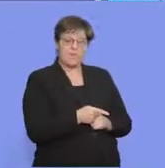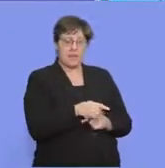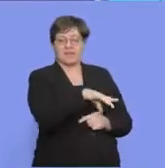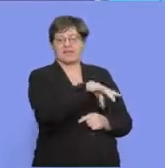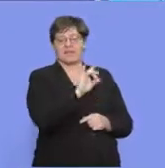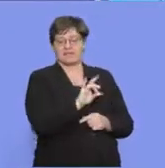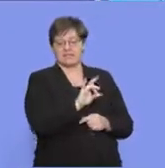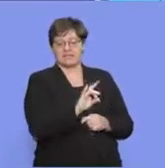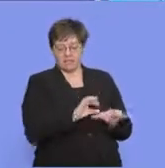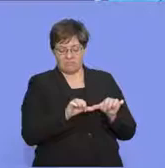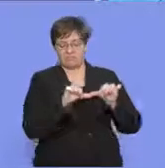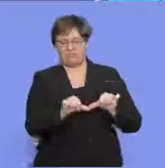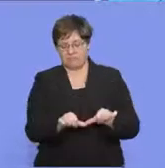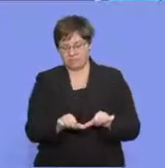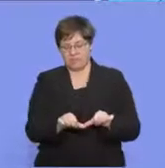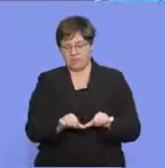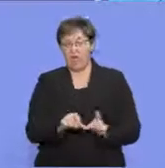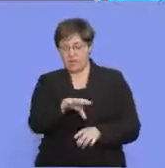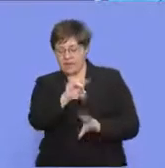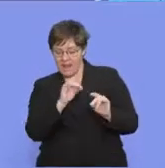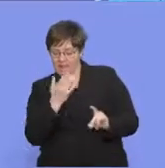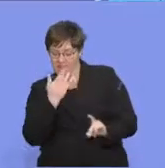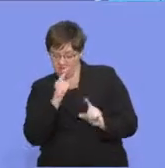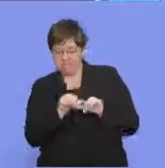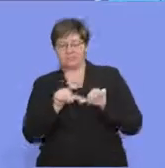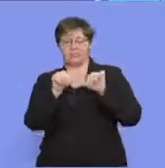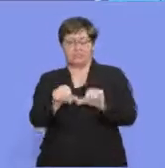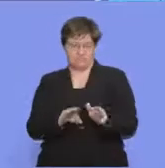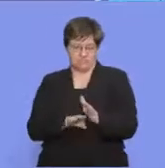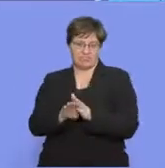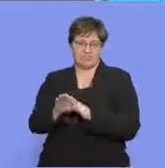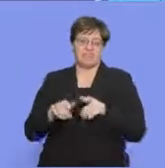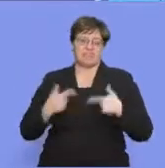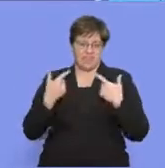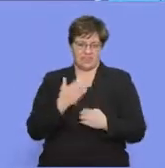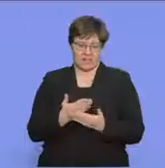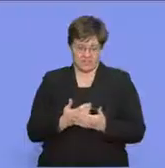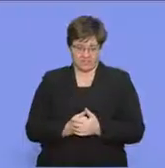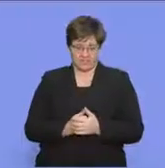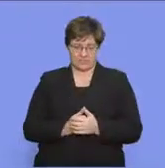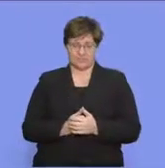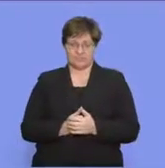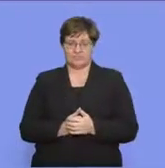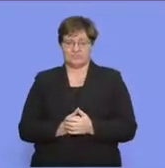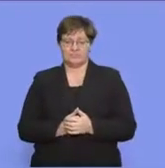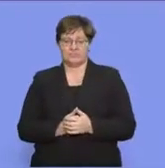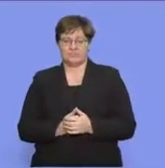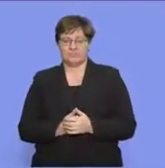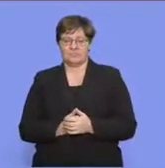then selected, and those organisms then would survive. Okay, and that is through Charles Darwin.